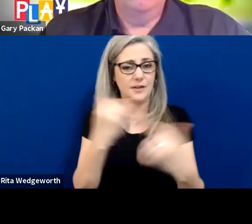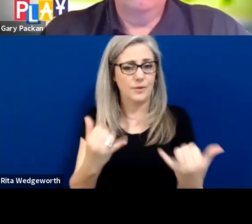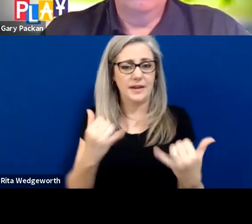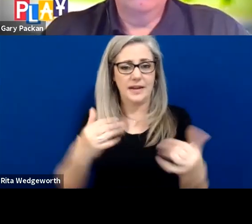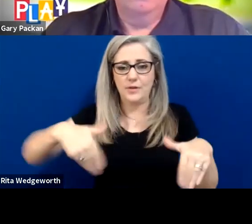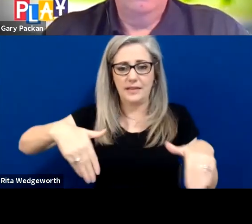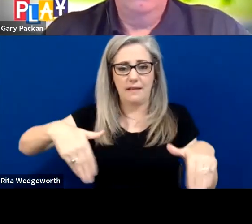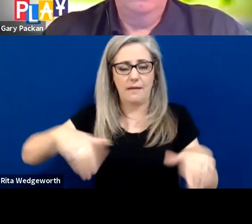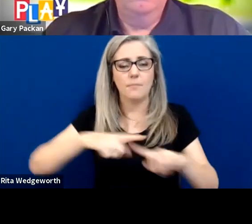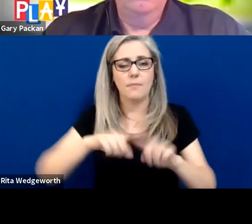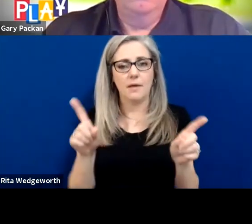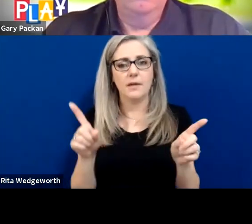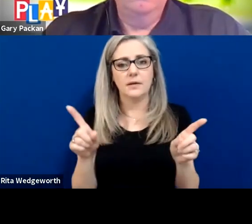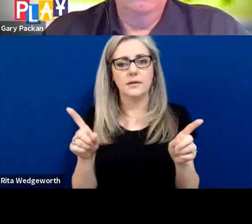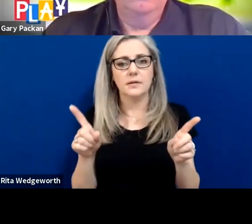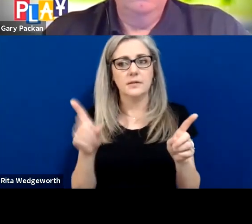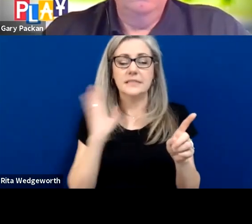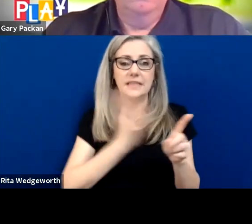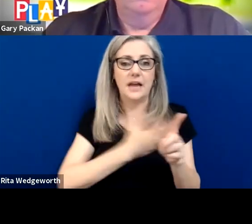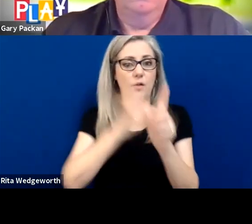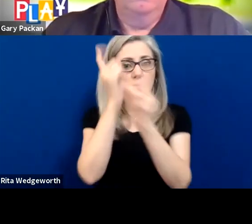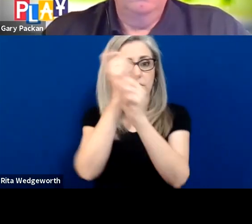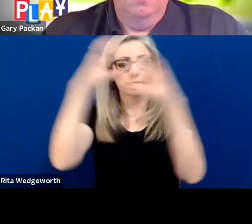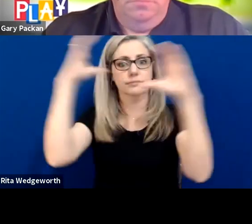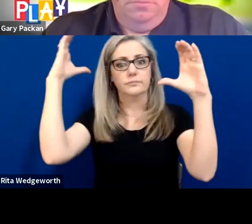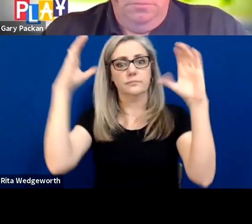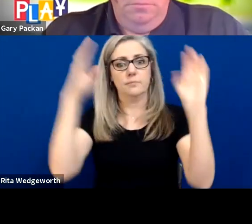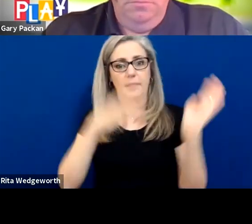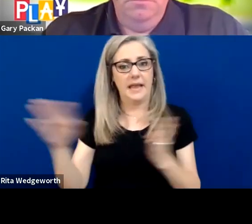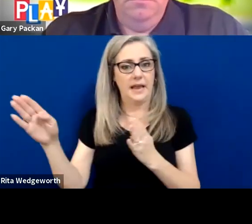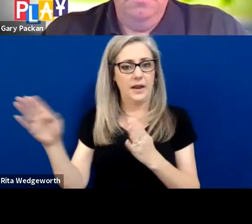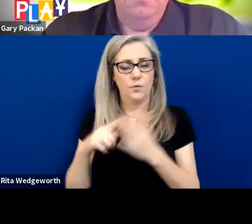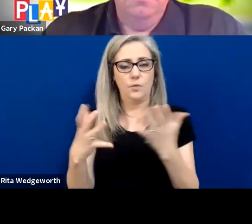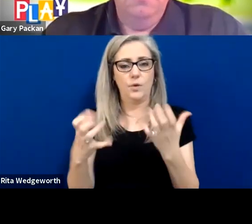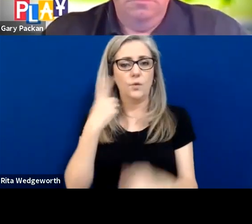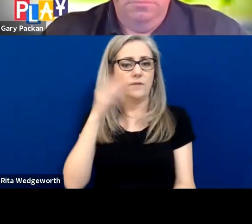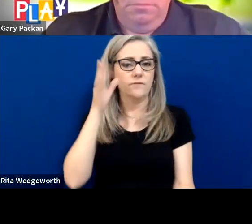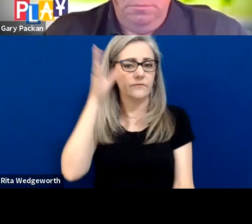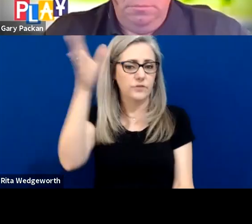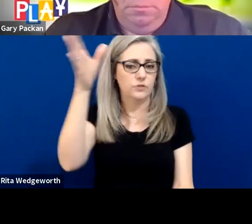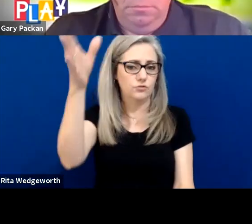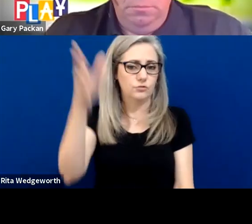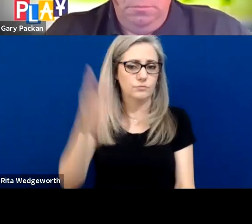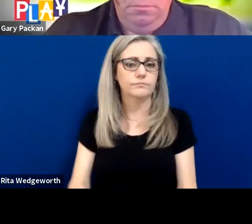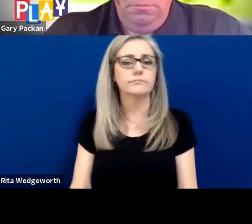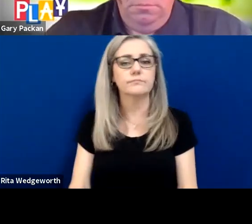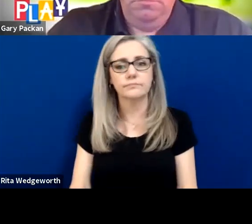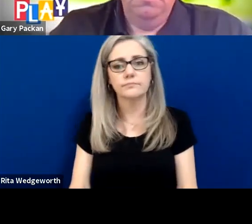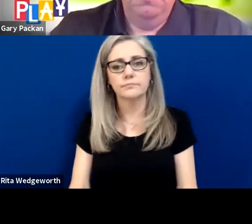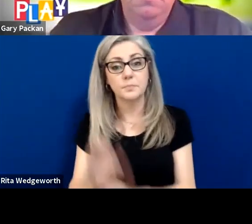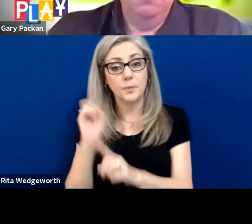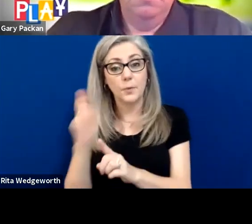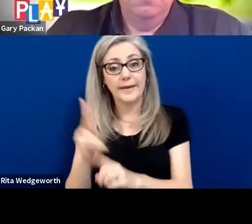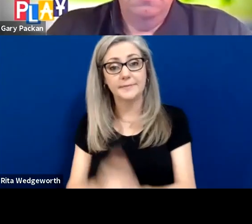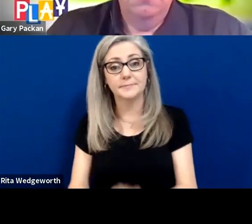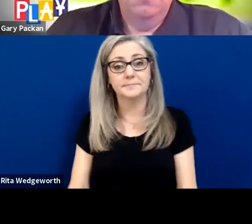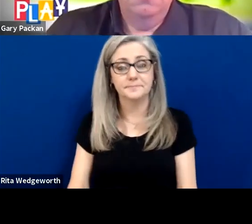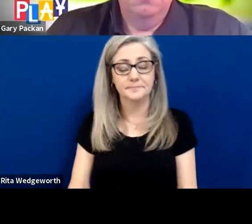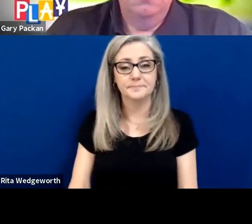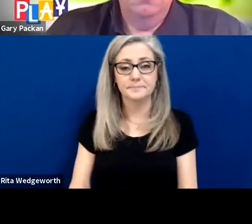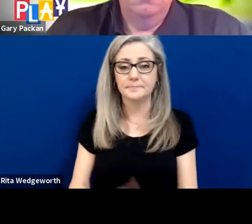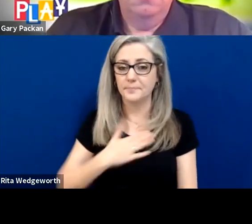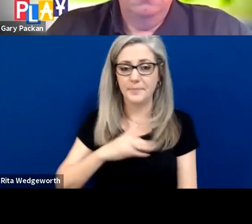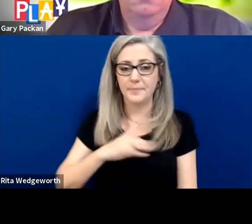want to. This is really a visionary plan on what we want for the future. Okay, So, that's my